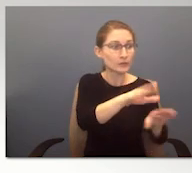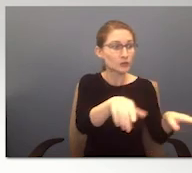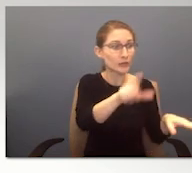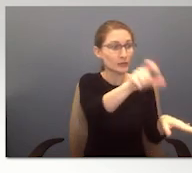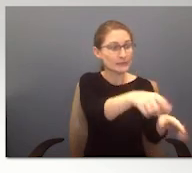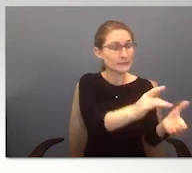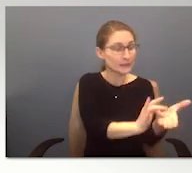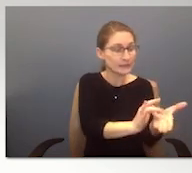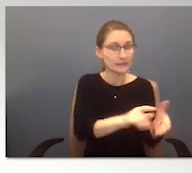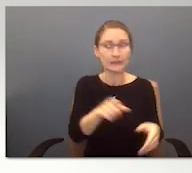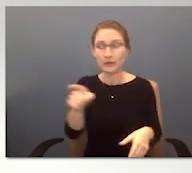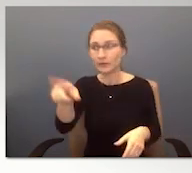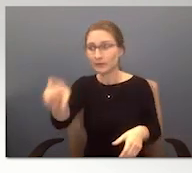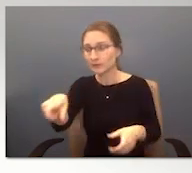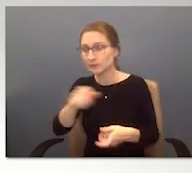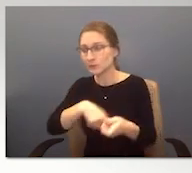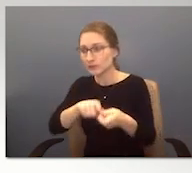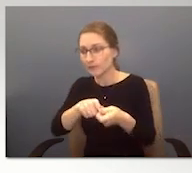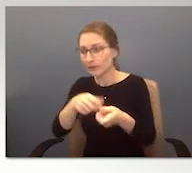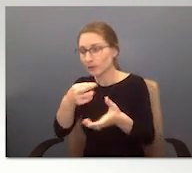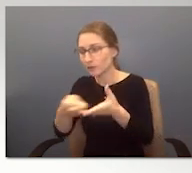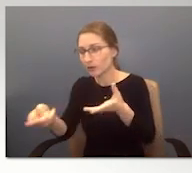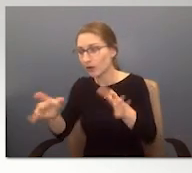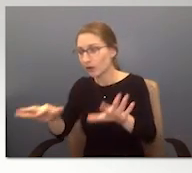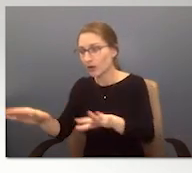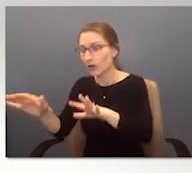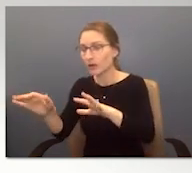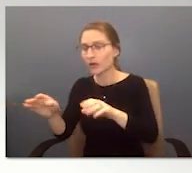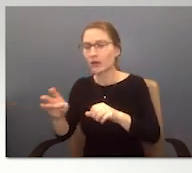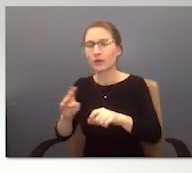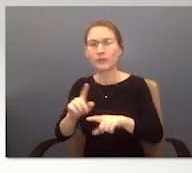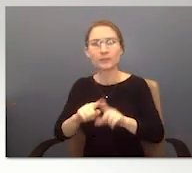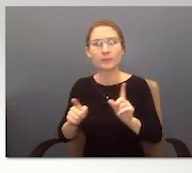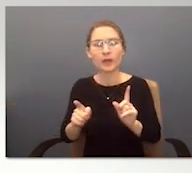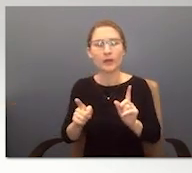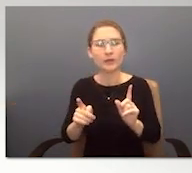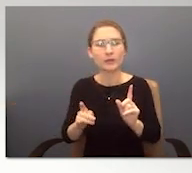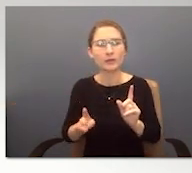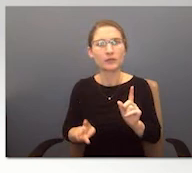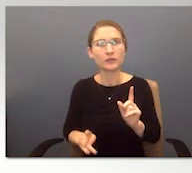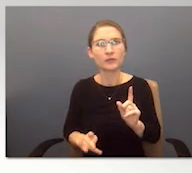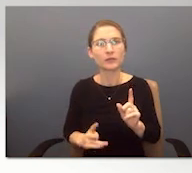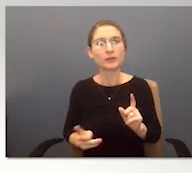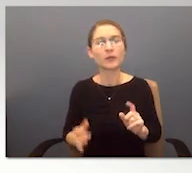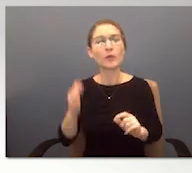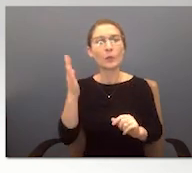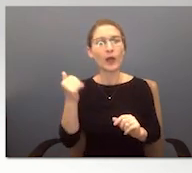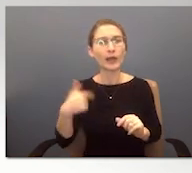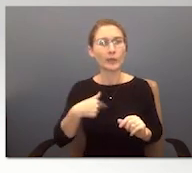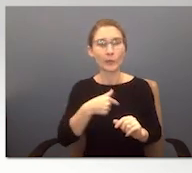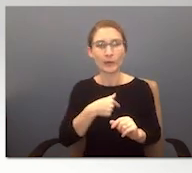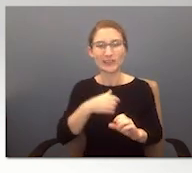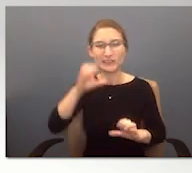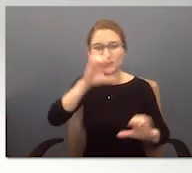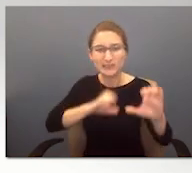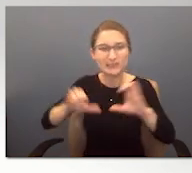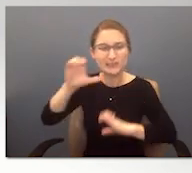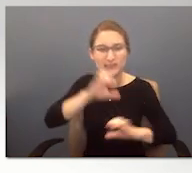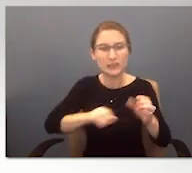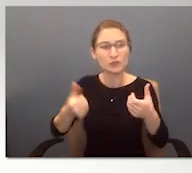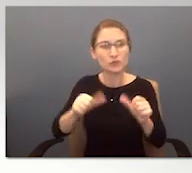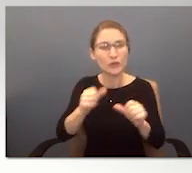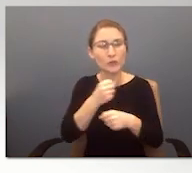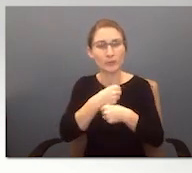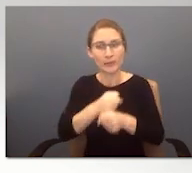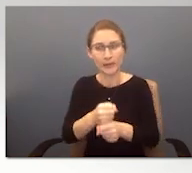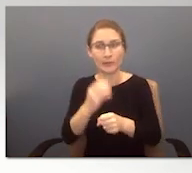as parents, are we literally gold mining, shaking for gold pieces to try to put this together to make it a